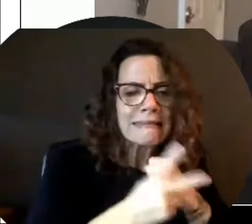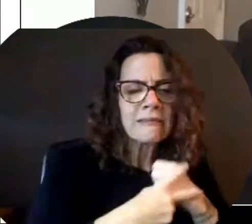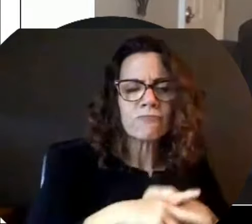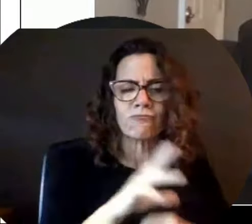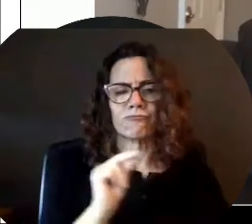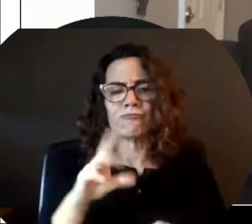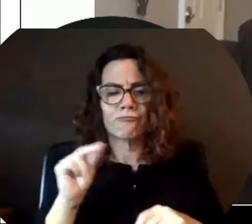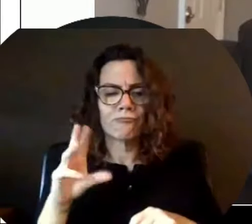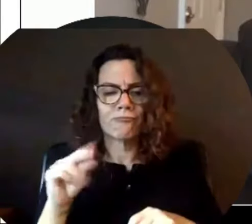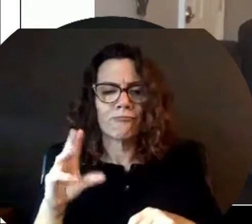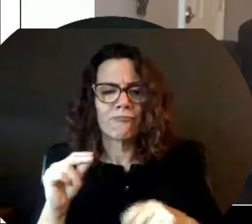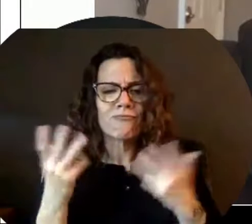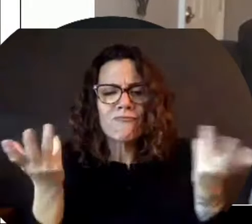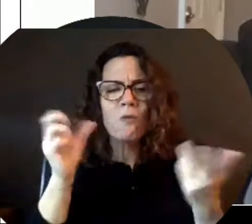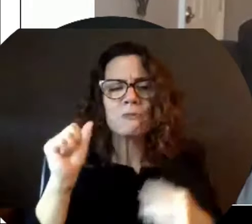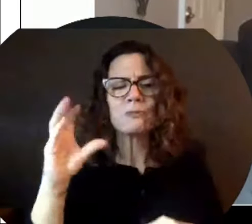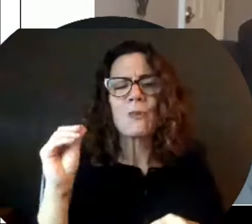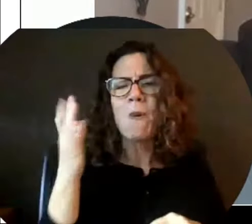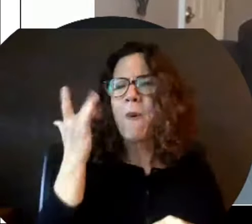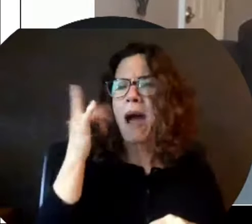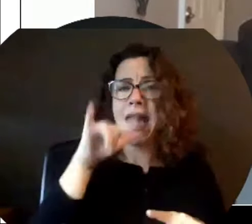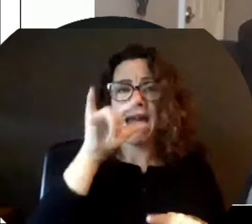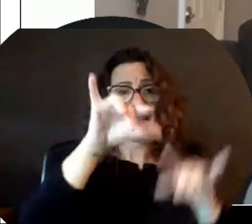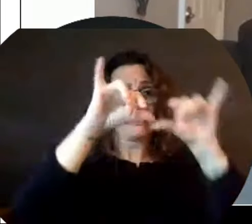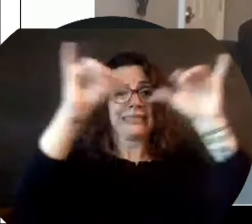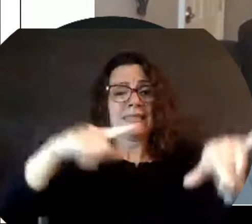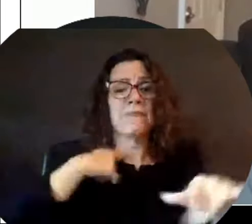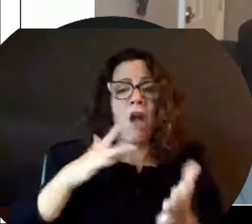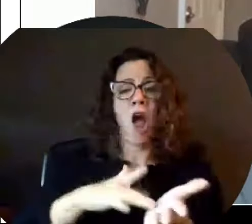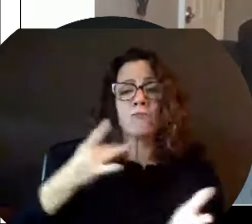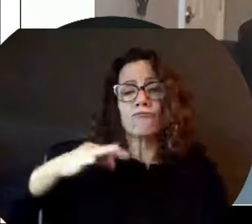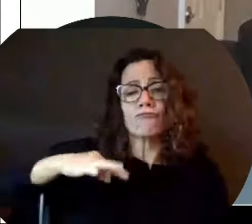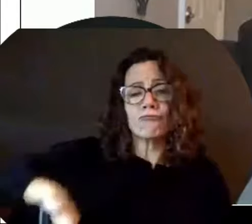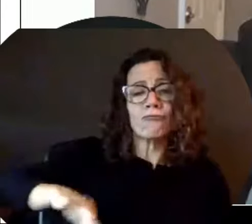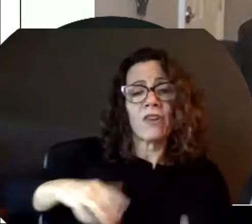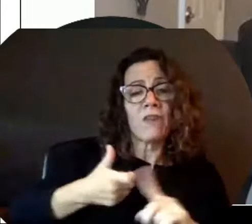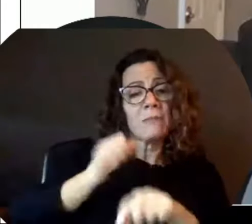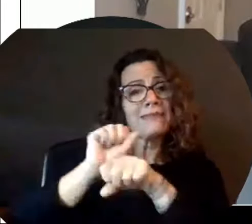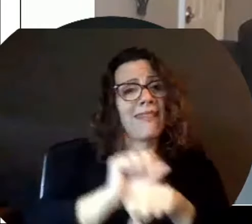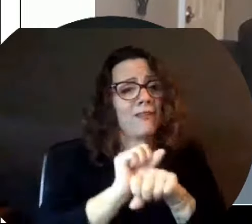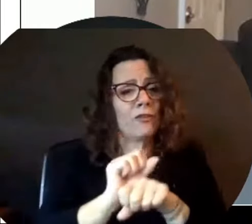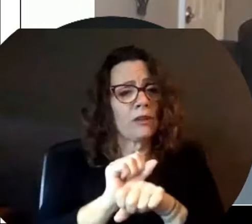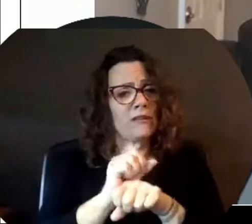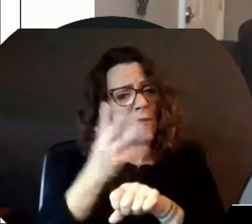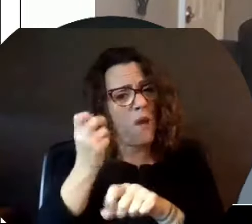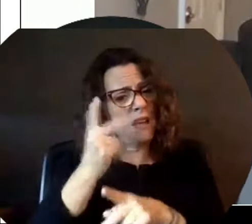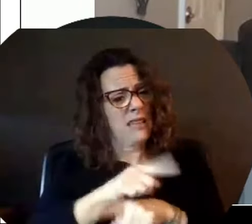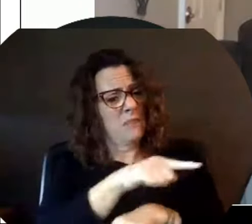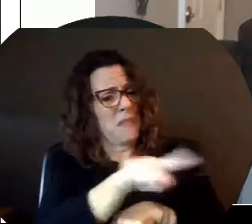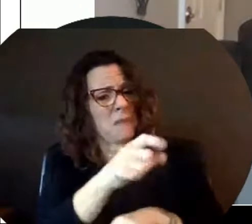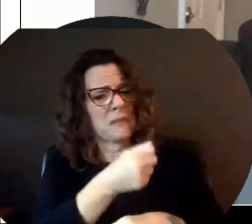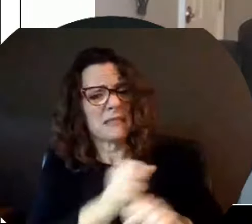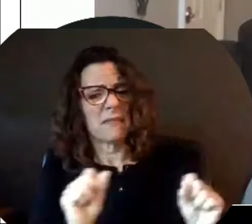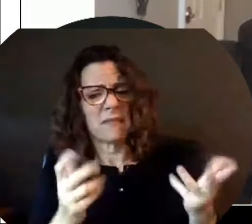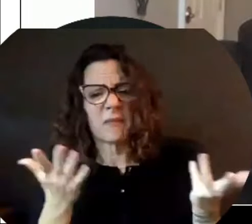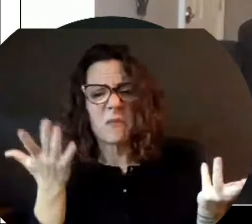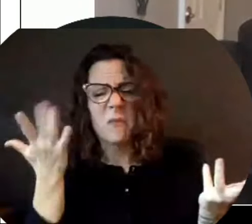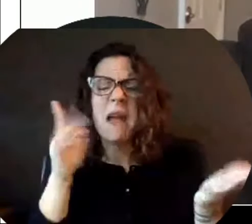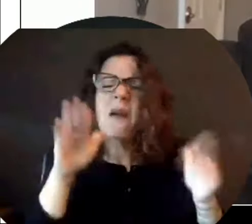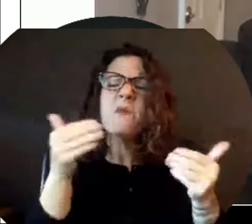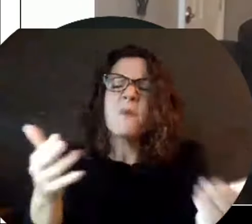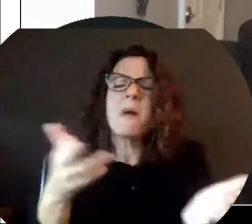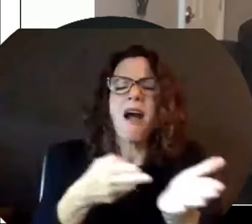are being enslaved. They start talking a lot about how they were gardening and mutual aid. And one of the things that made me think about, too, when I